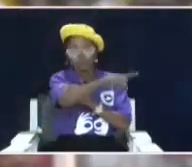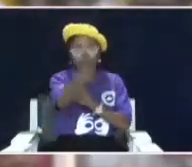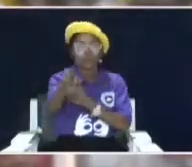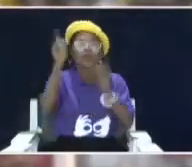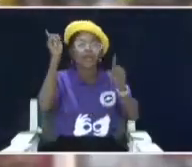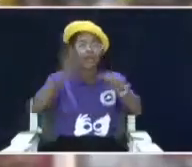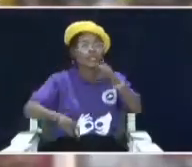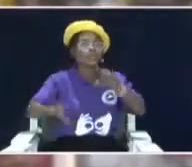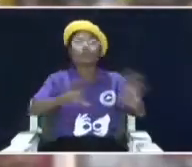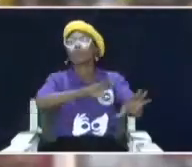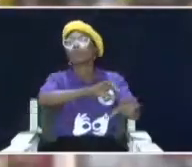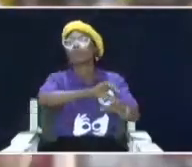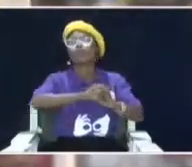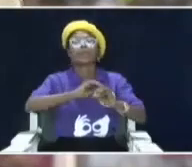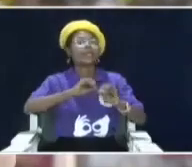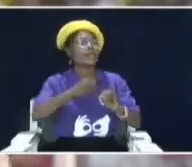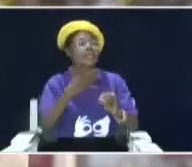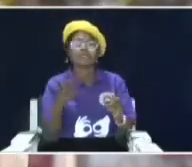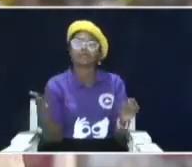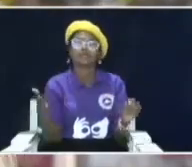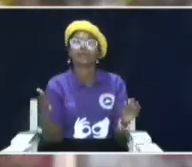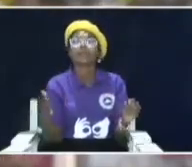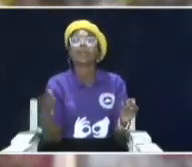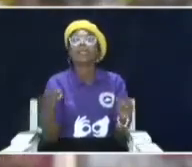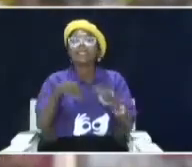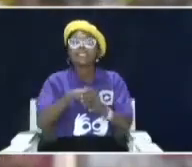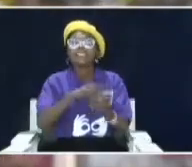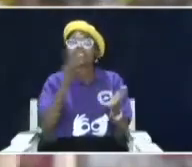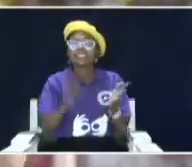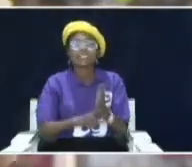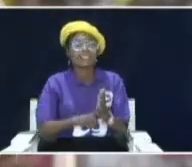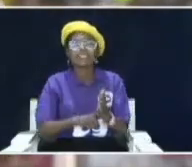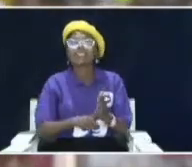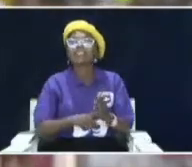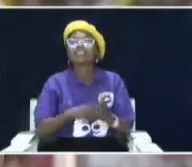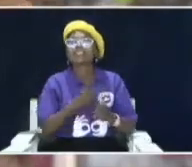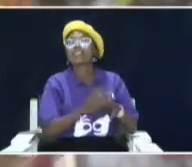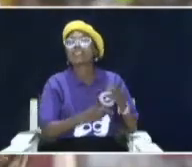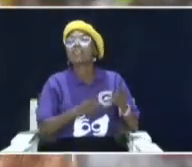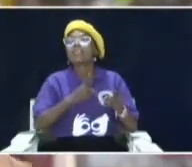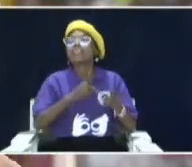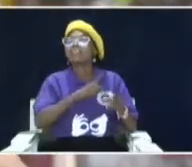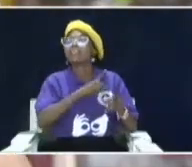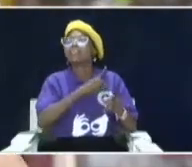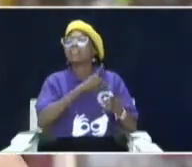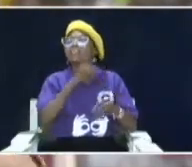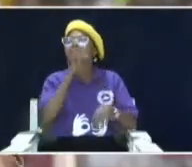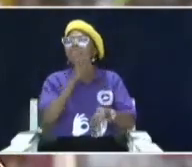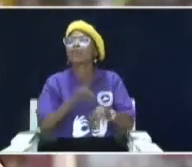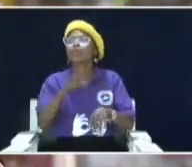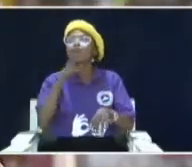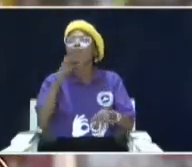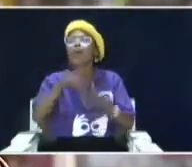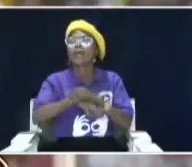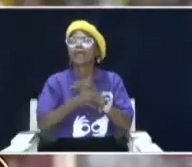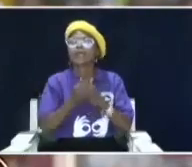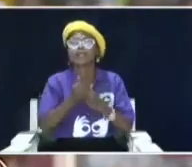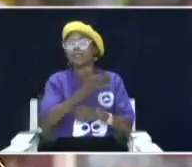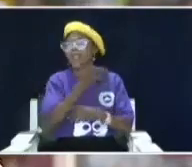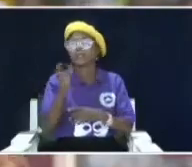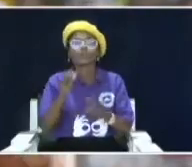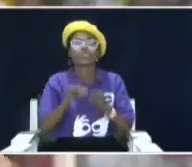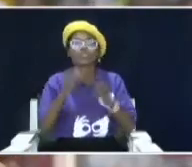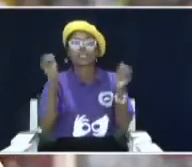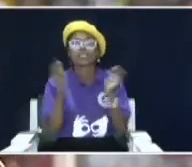what? In this kingdom where we are, there is nothing you can achieve except you are in